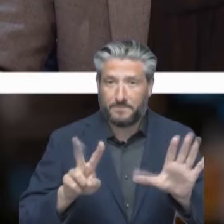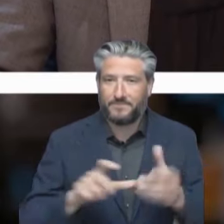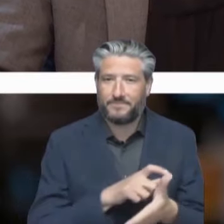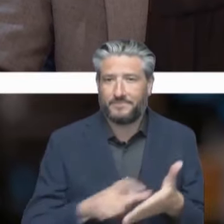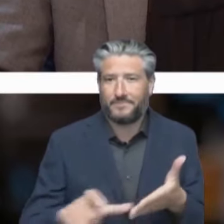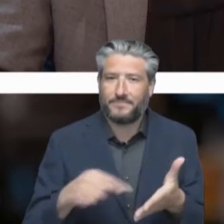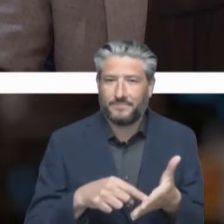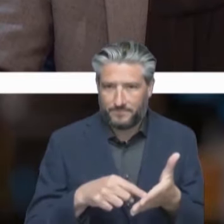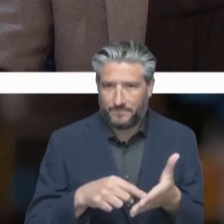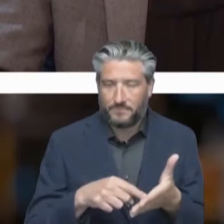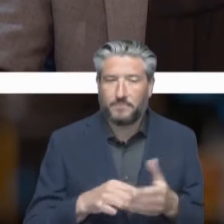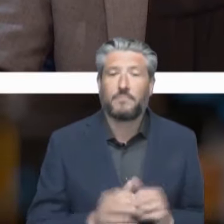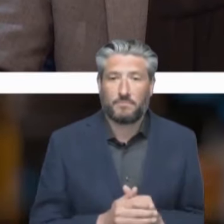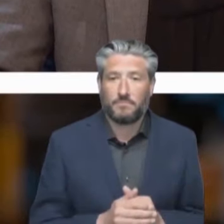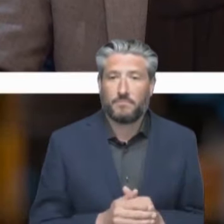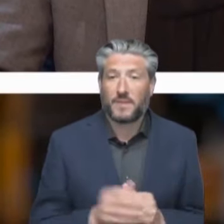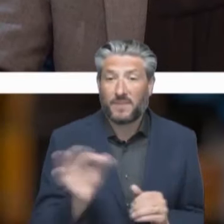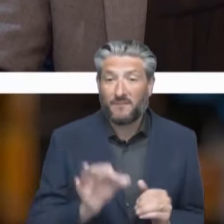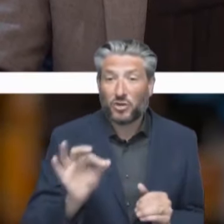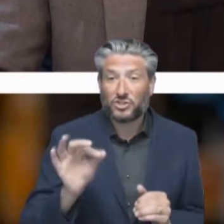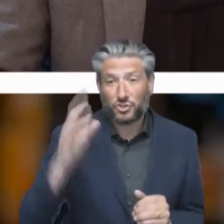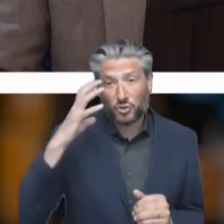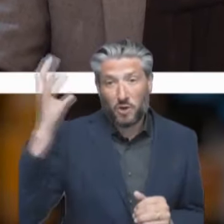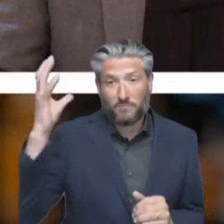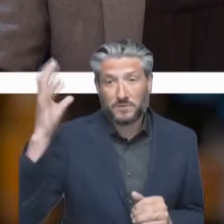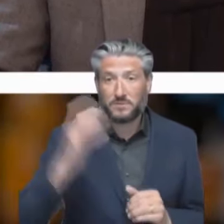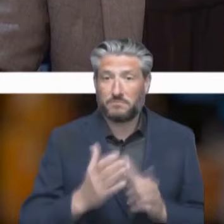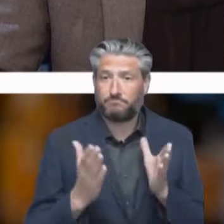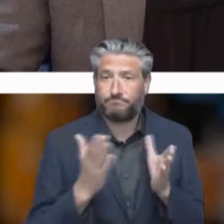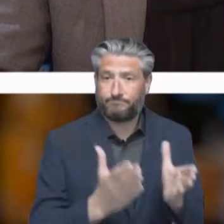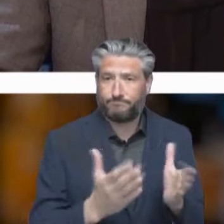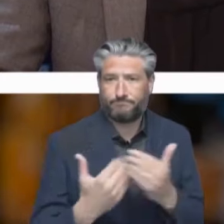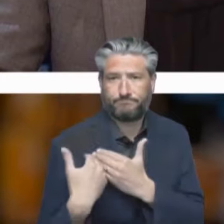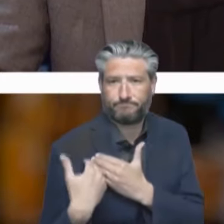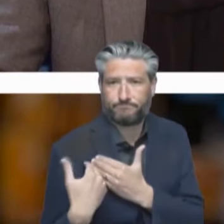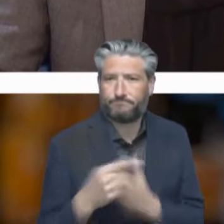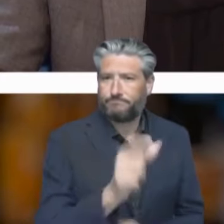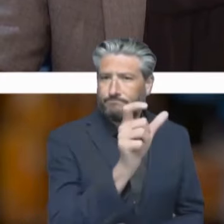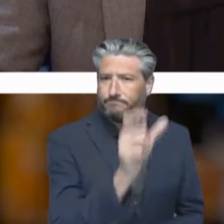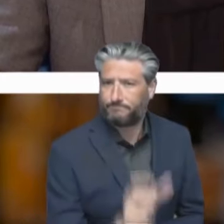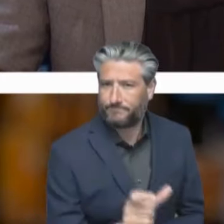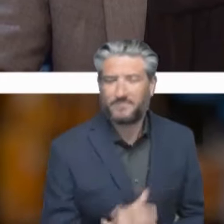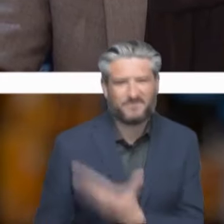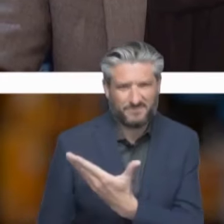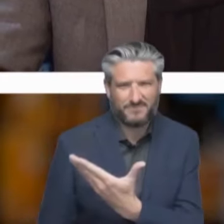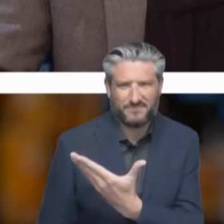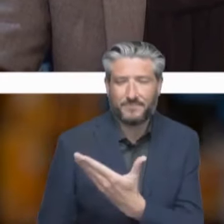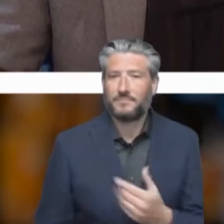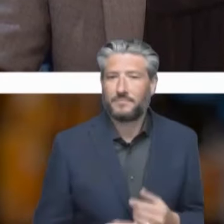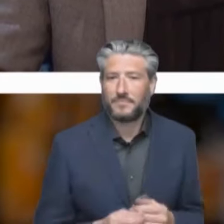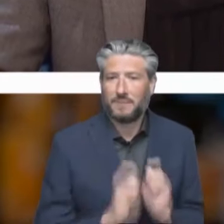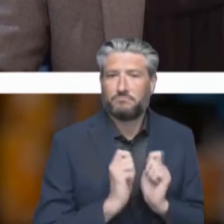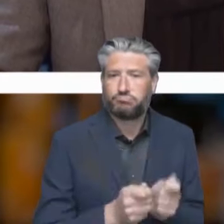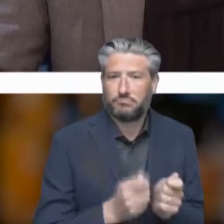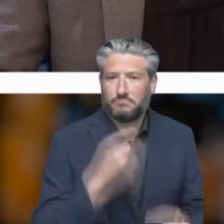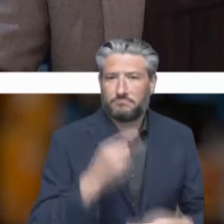on a proposal from the French government of the mandate of Mr. Thomas Courbe for a 4-year period. The resolution received 98.04%